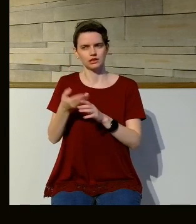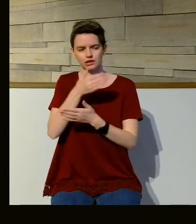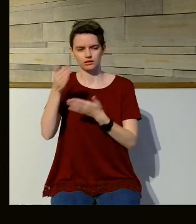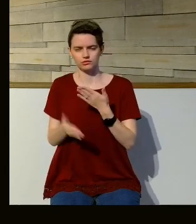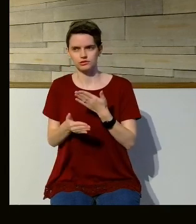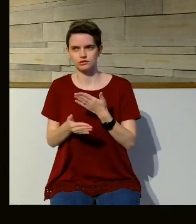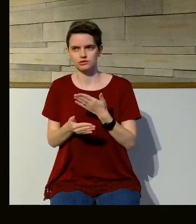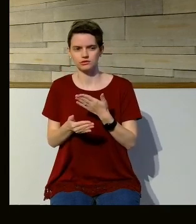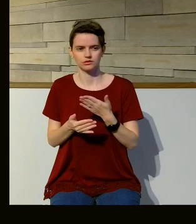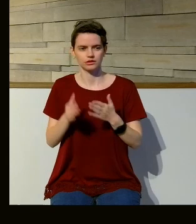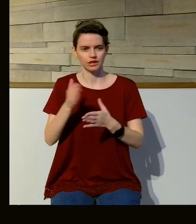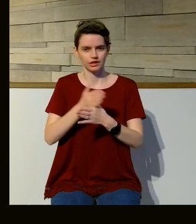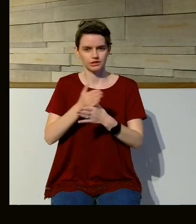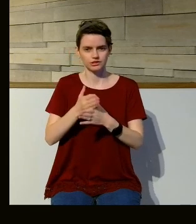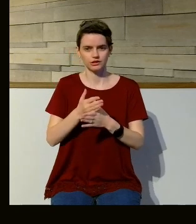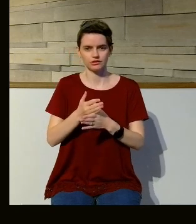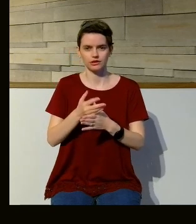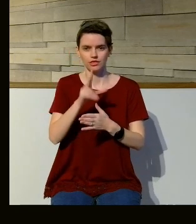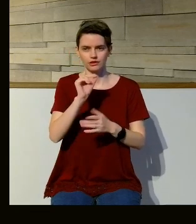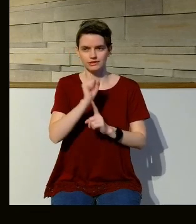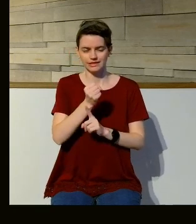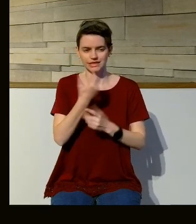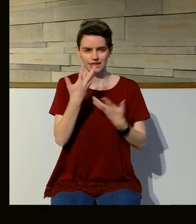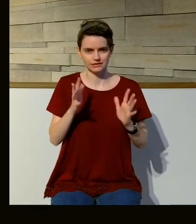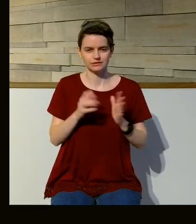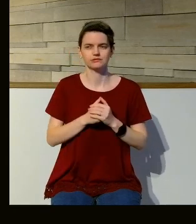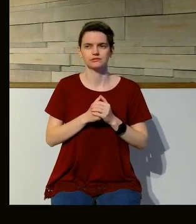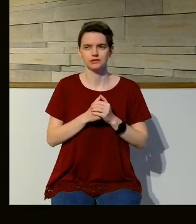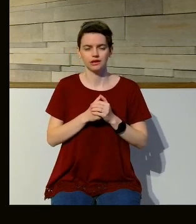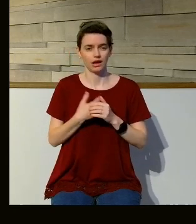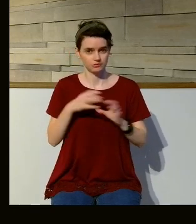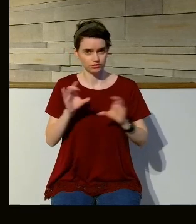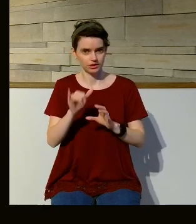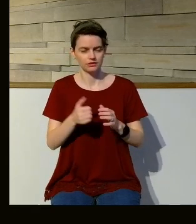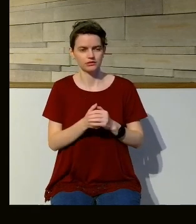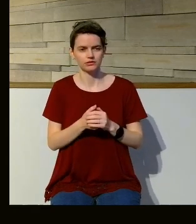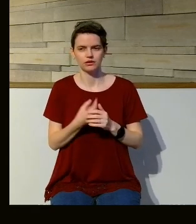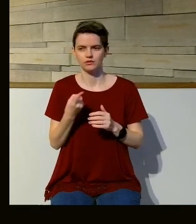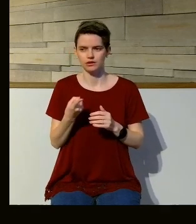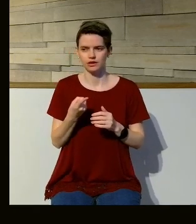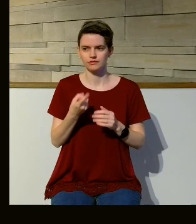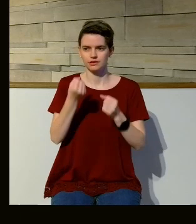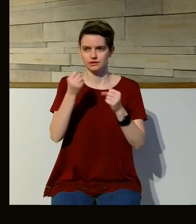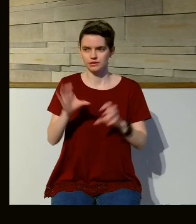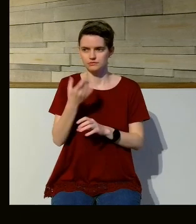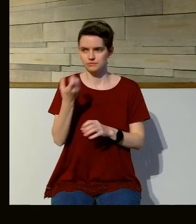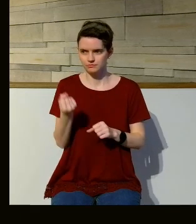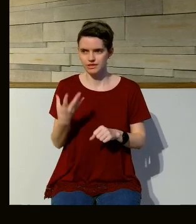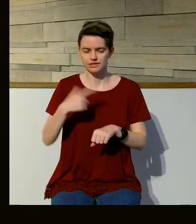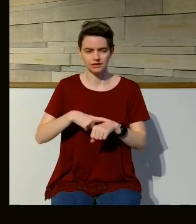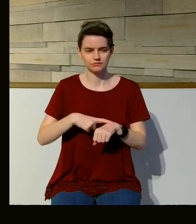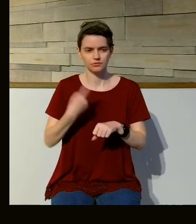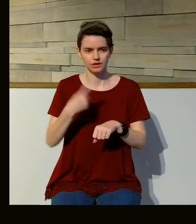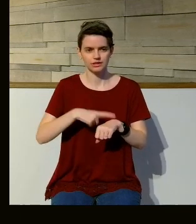memorize. You can share this with someone in 30 seconds or less. And I've done this before. I was once at a, I've done this many times, but one time in